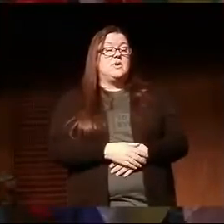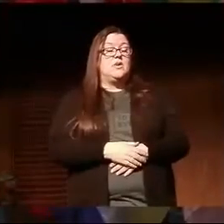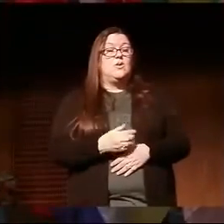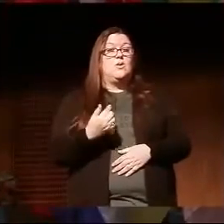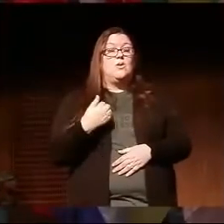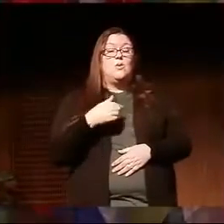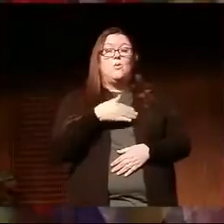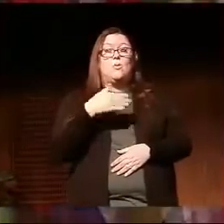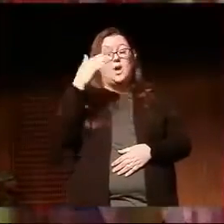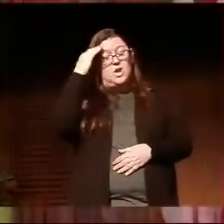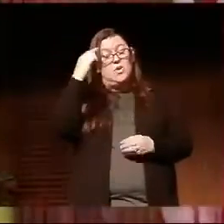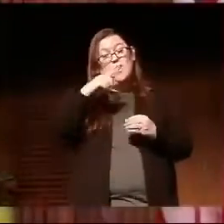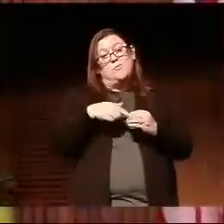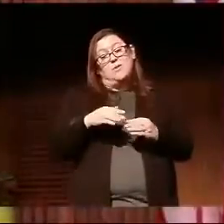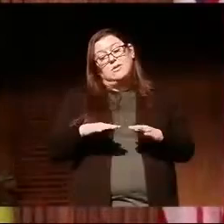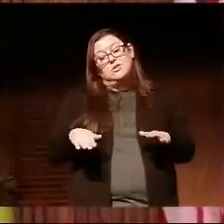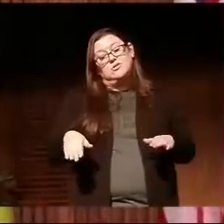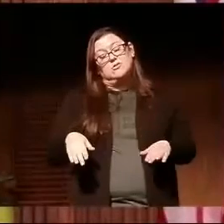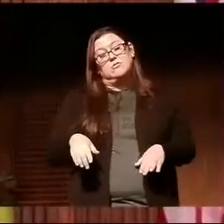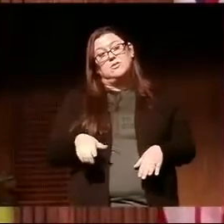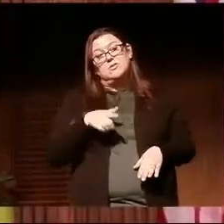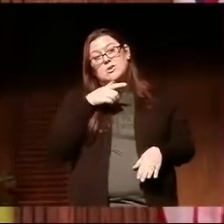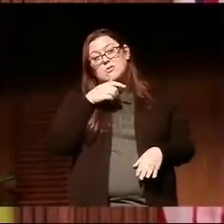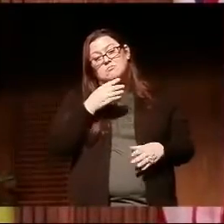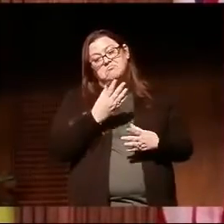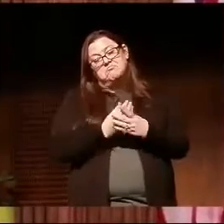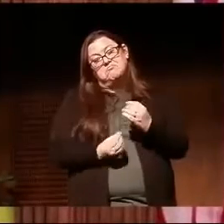We know about the children who die.